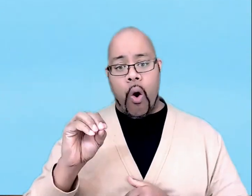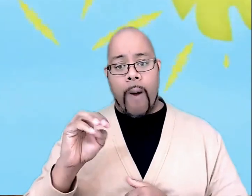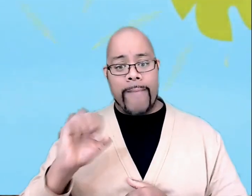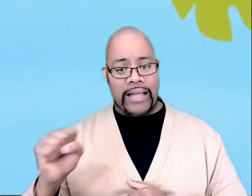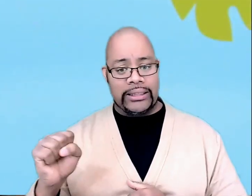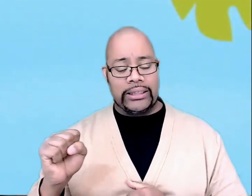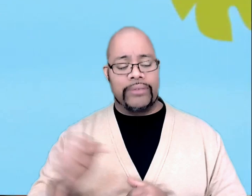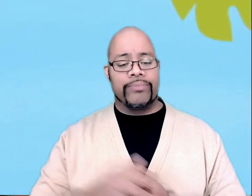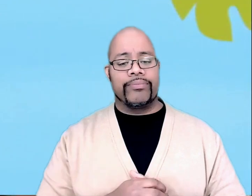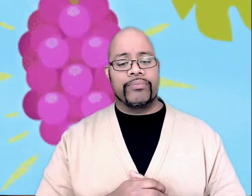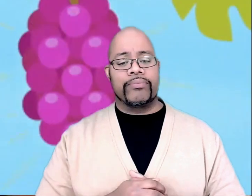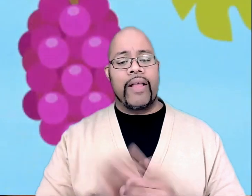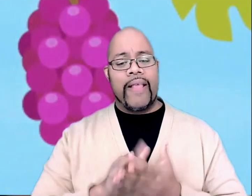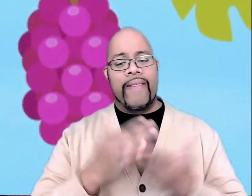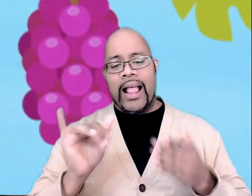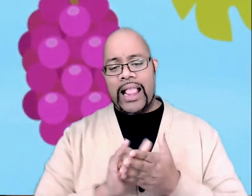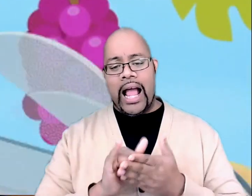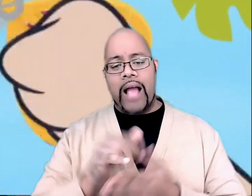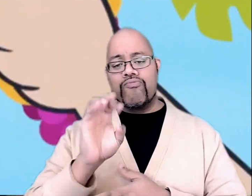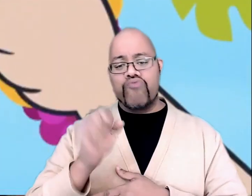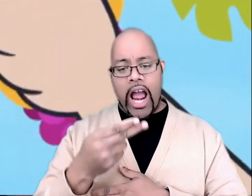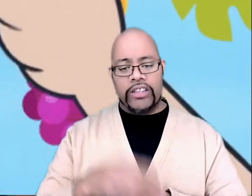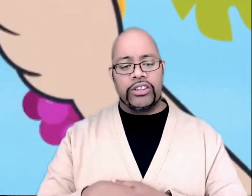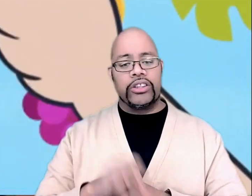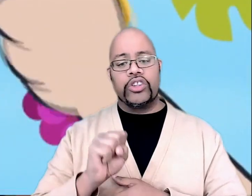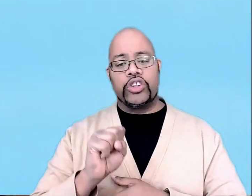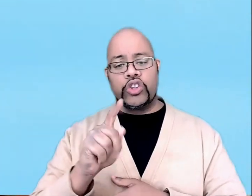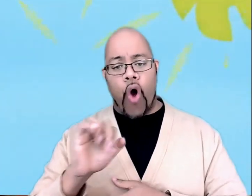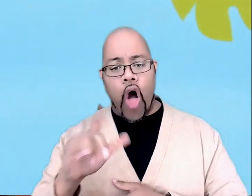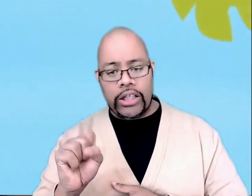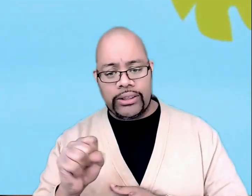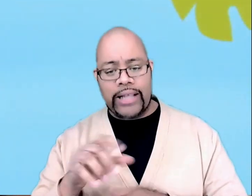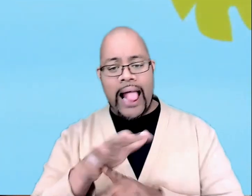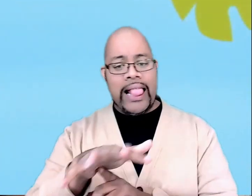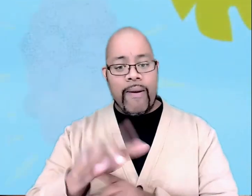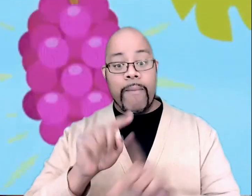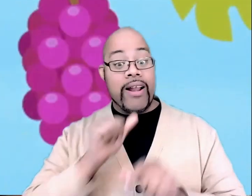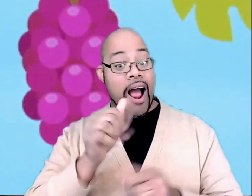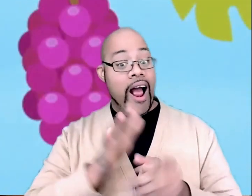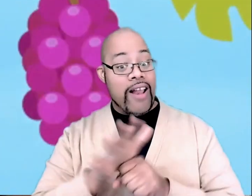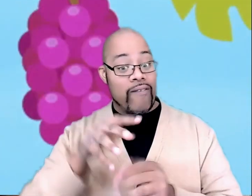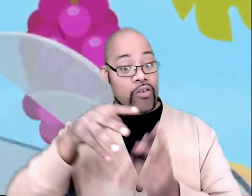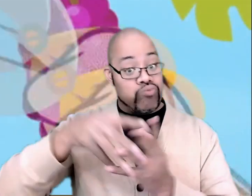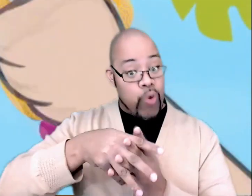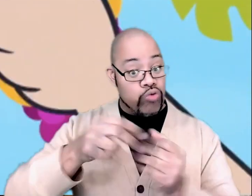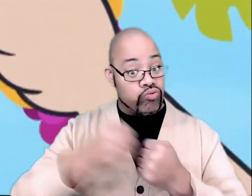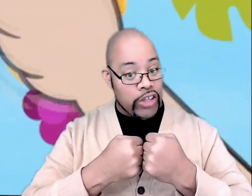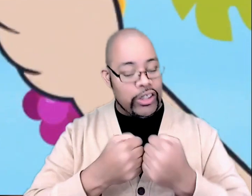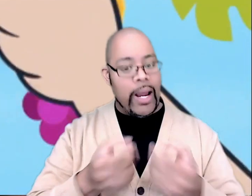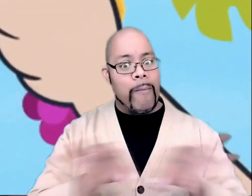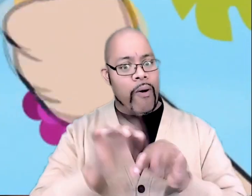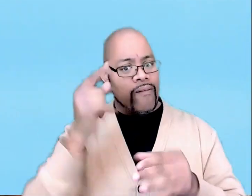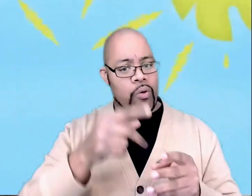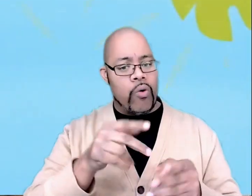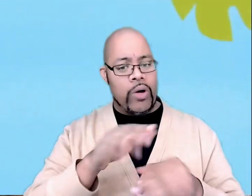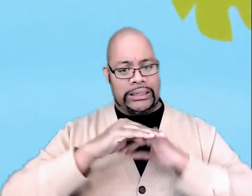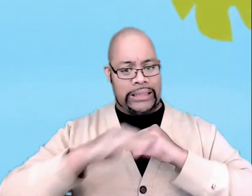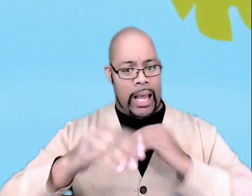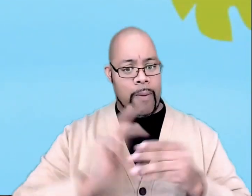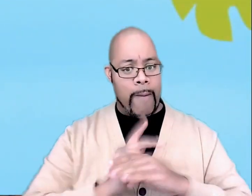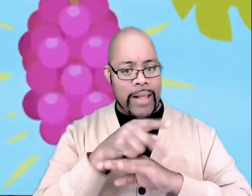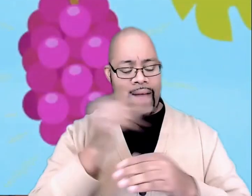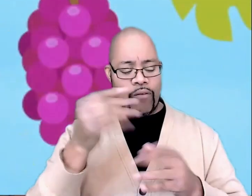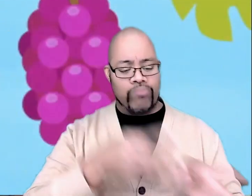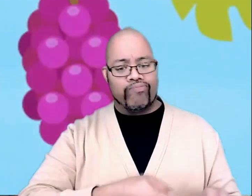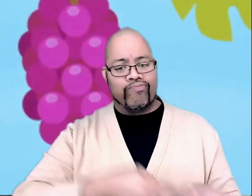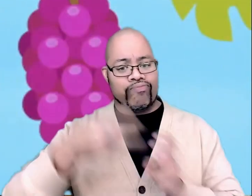or organic matter, which are things such as branches, stalks, and leaves, but not enough root structure, which is important to stabilize plants and